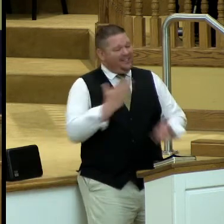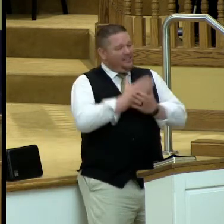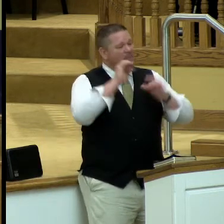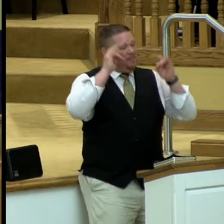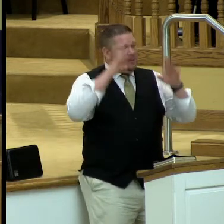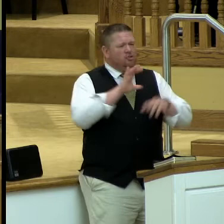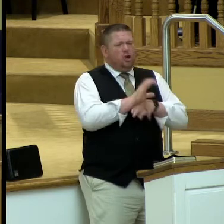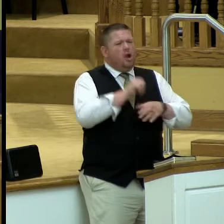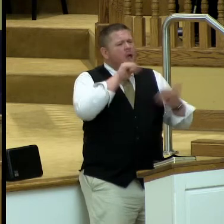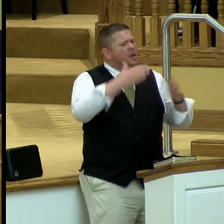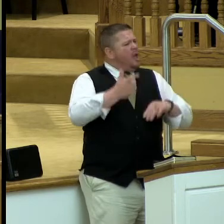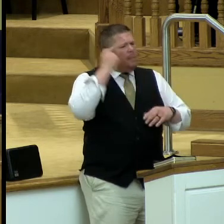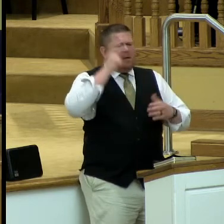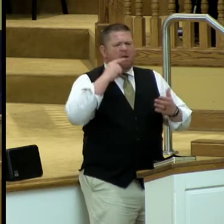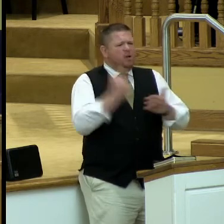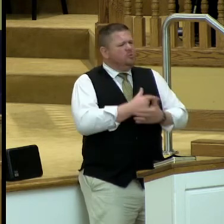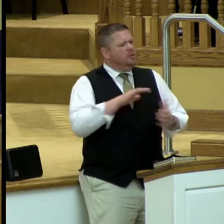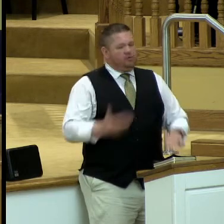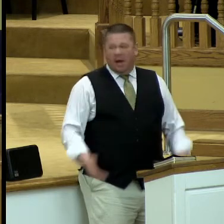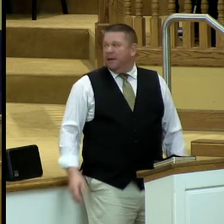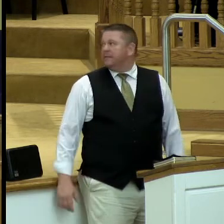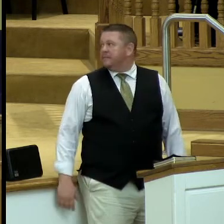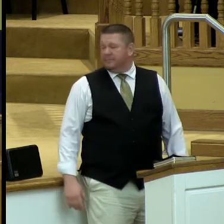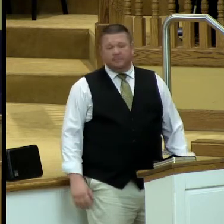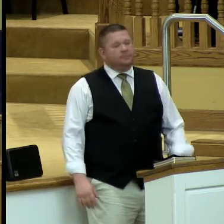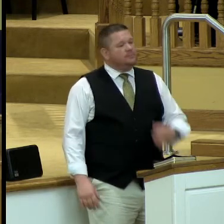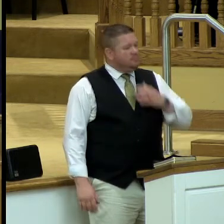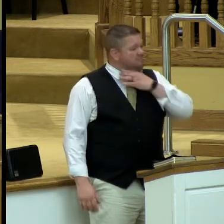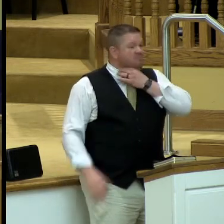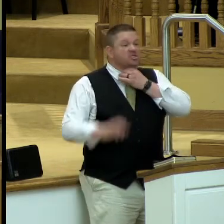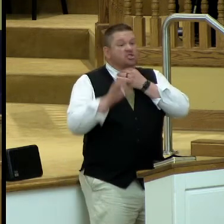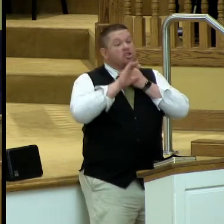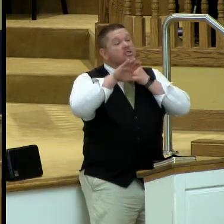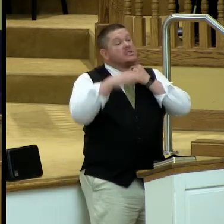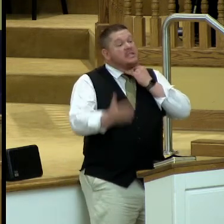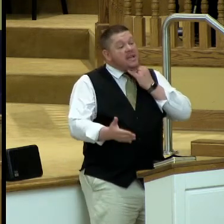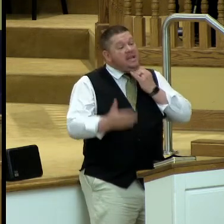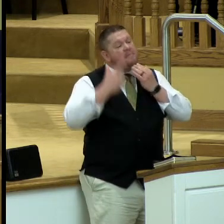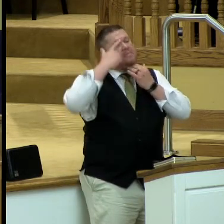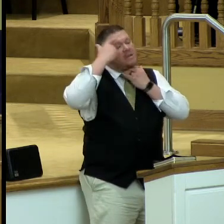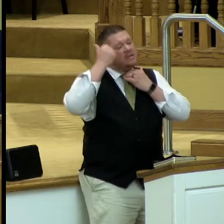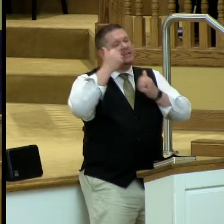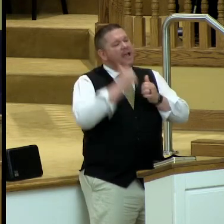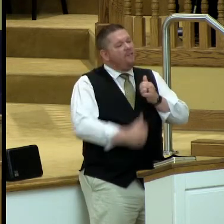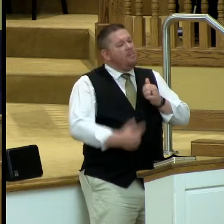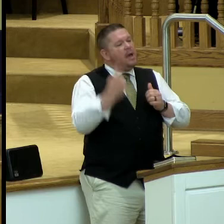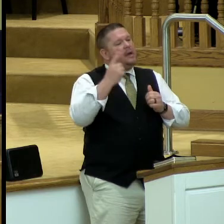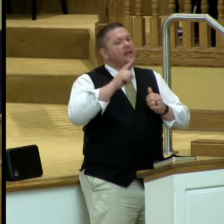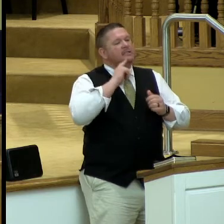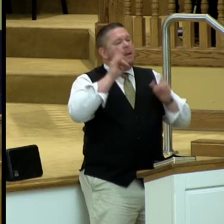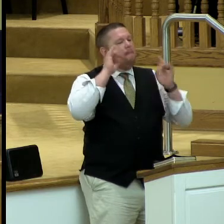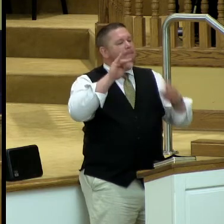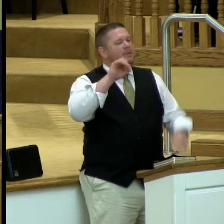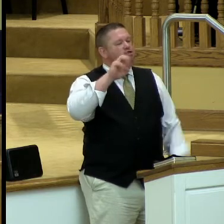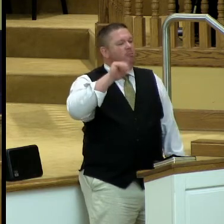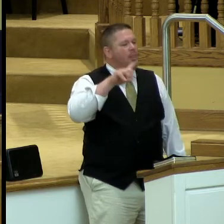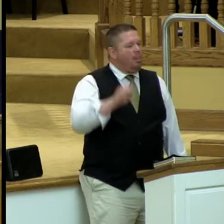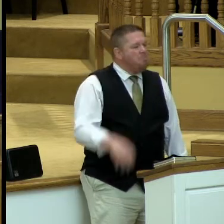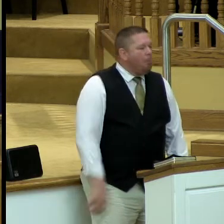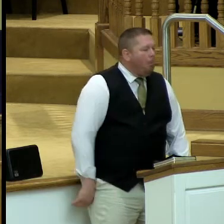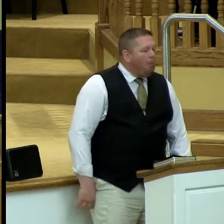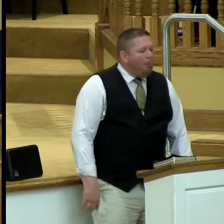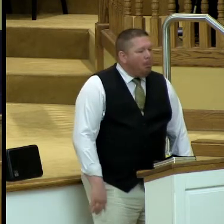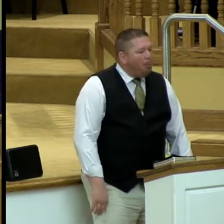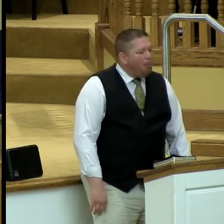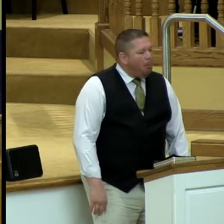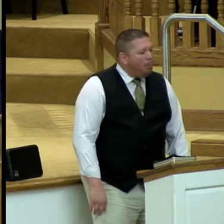Amen. Churches aren't dying because the gospel's dying. Right. Churches are dying because everybody is miserable.